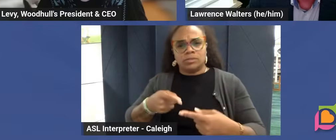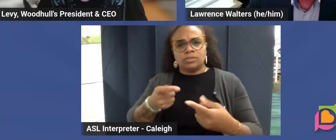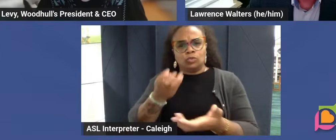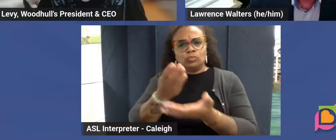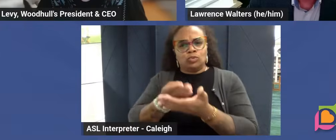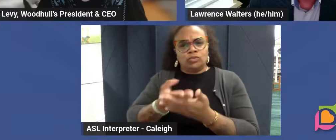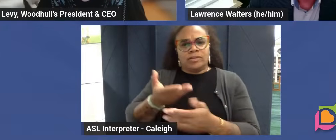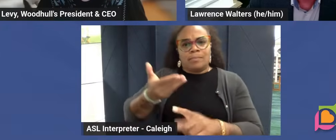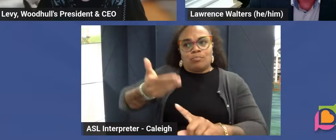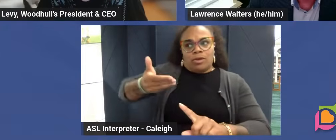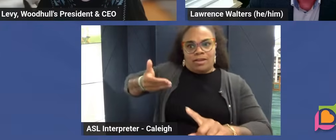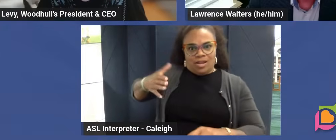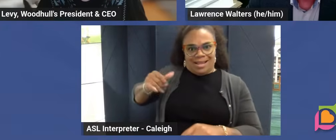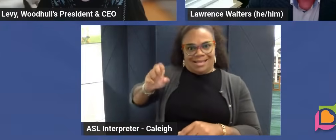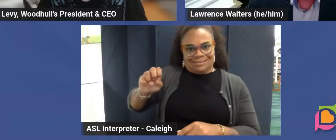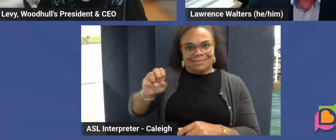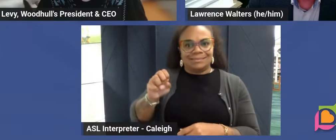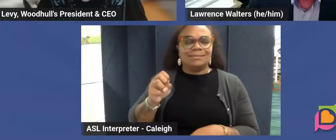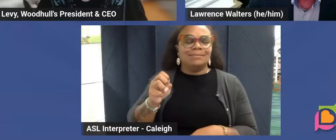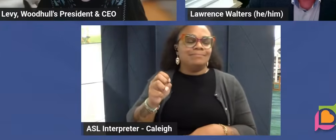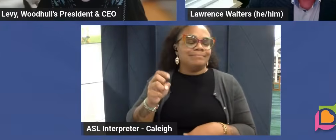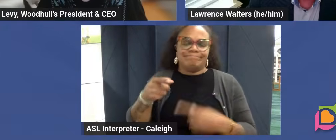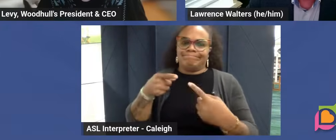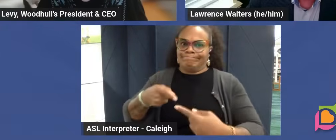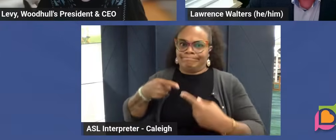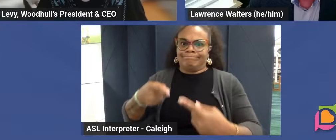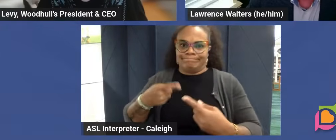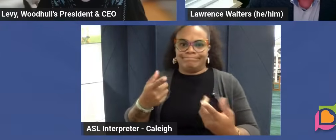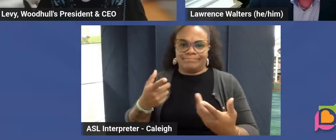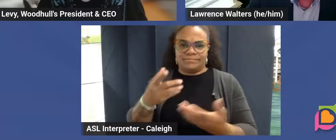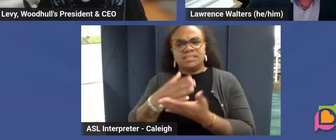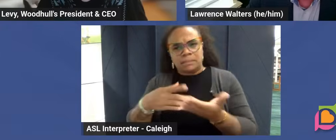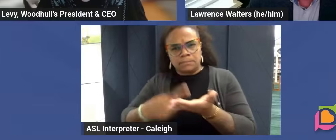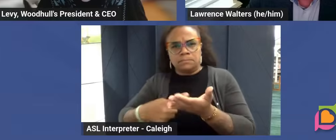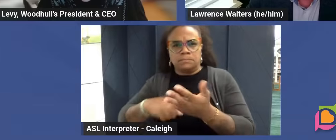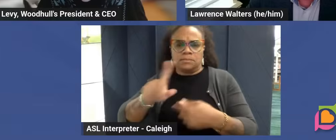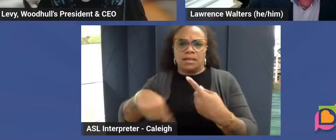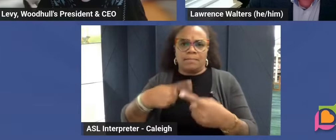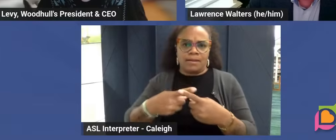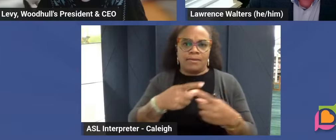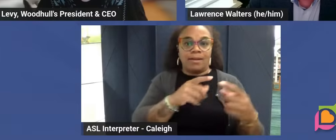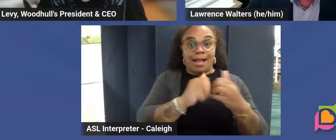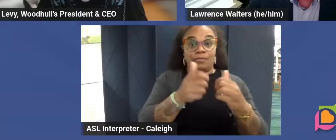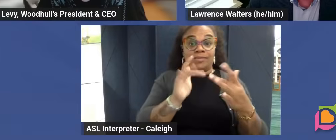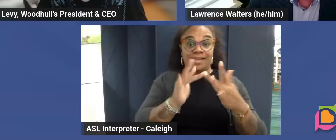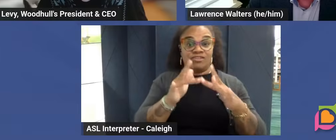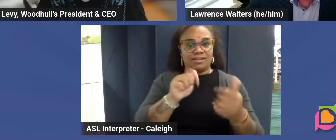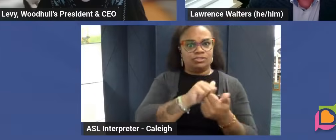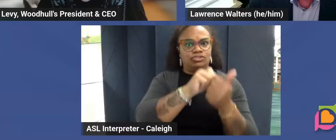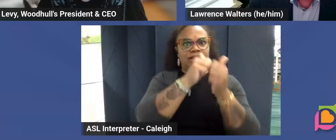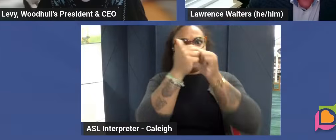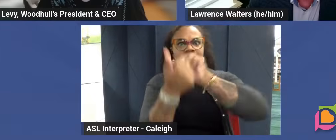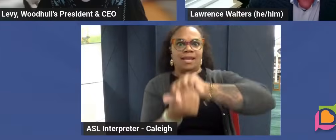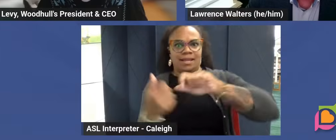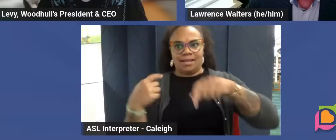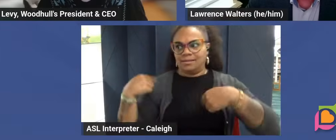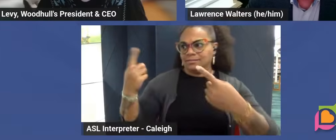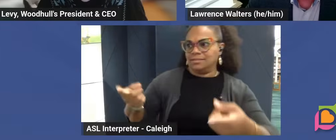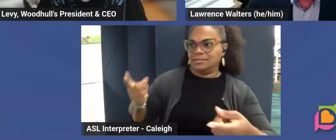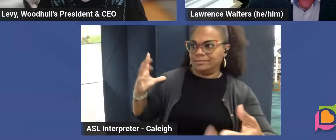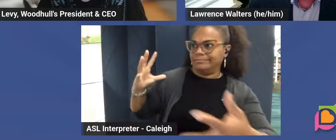cases, trying to distinguish those cases. There was some discussion about the fact that the internet has changed substantially in 20